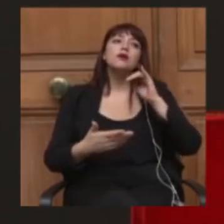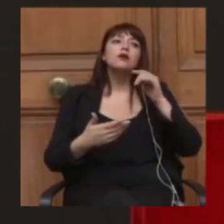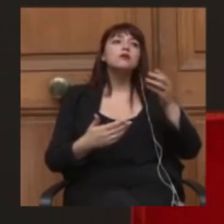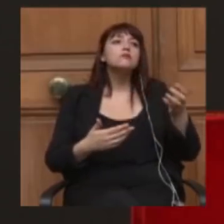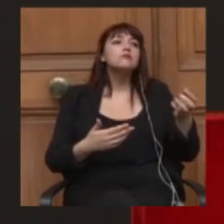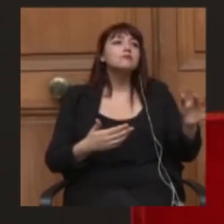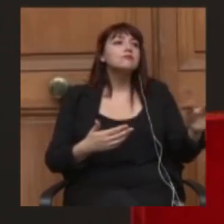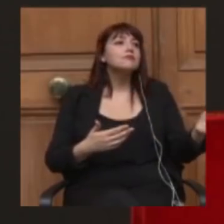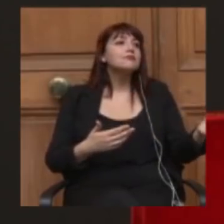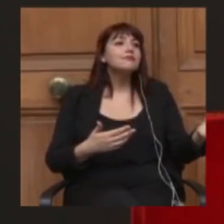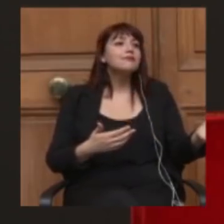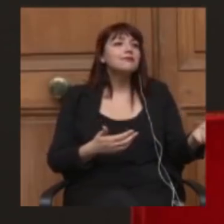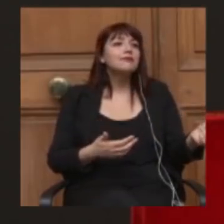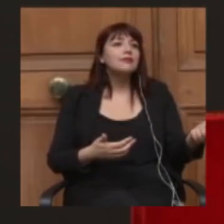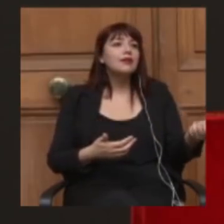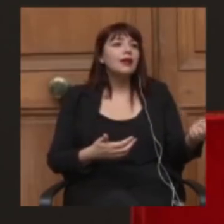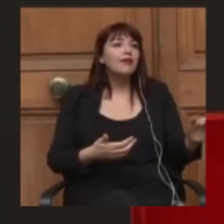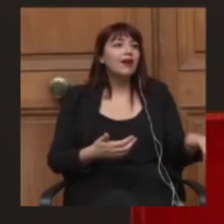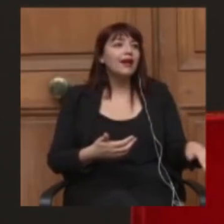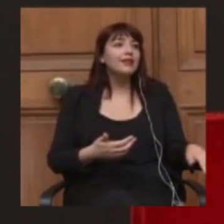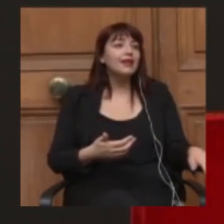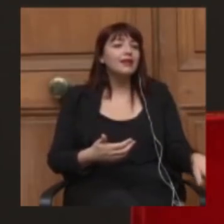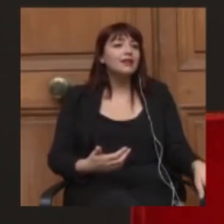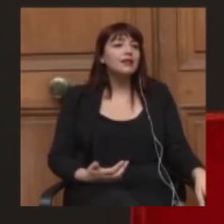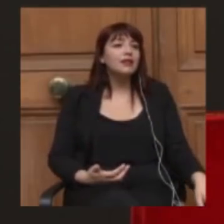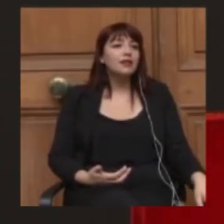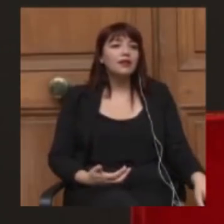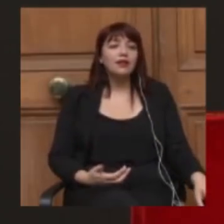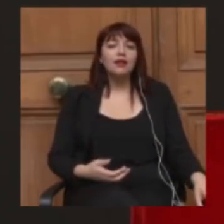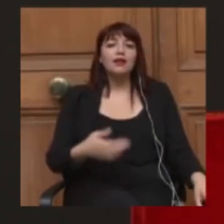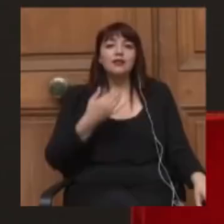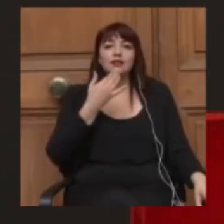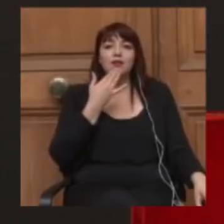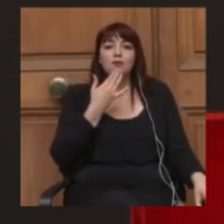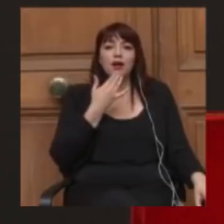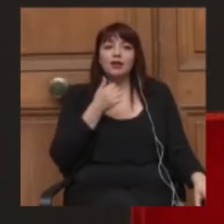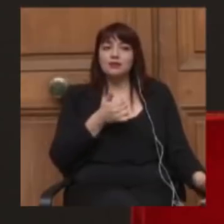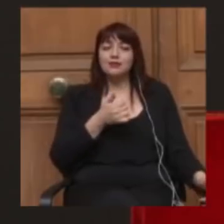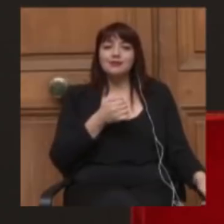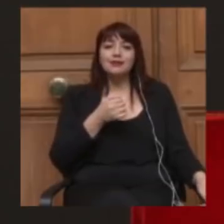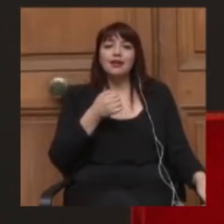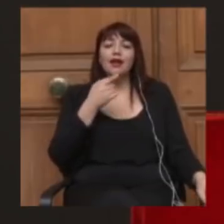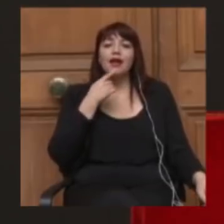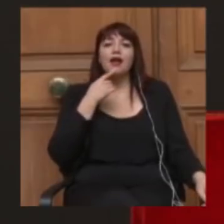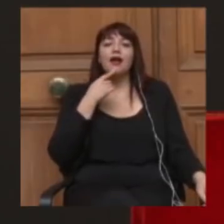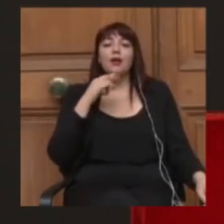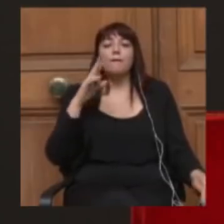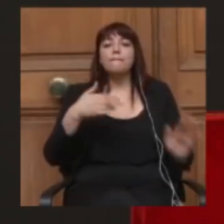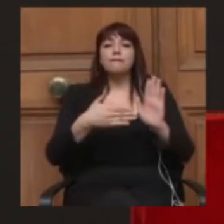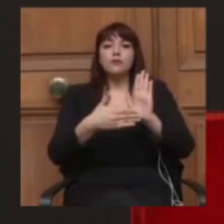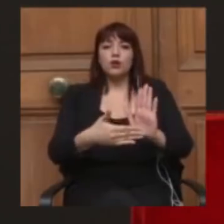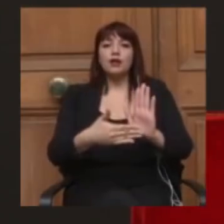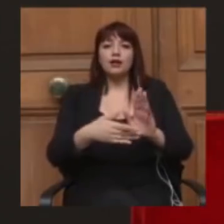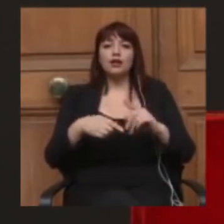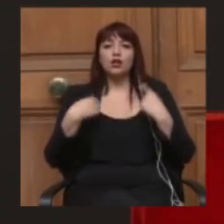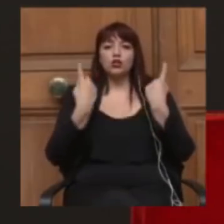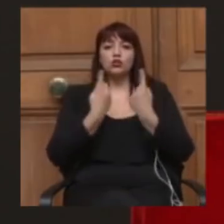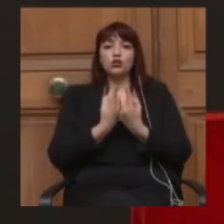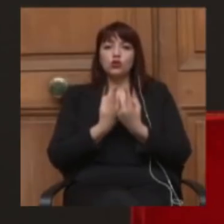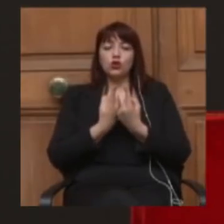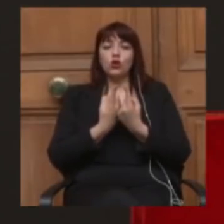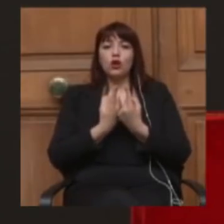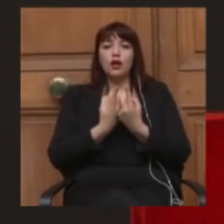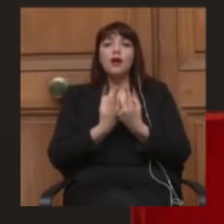its funding? Must we elaborate our usefulness to industry or to government? When we try